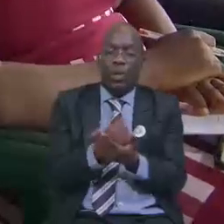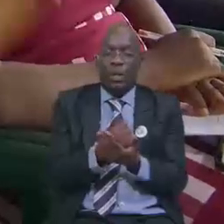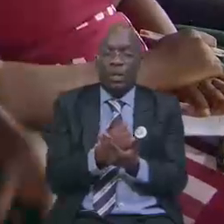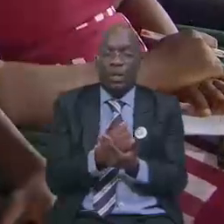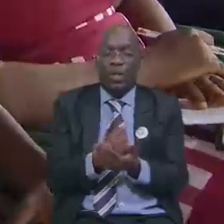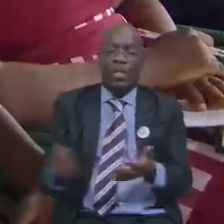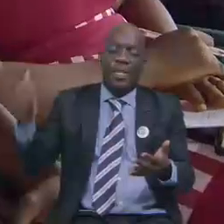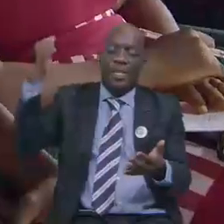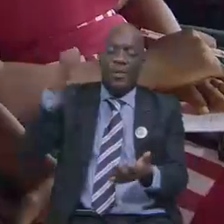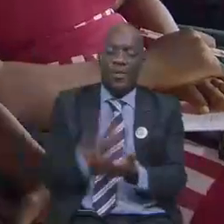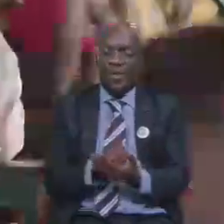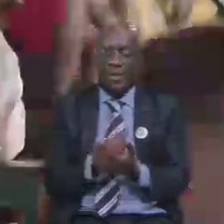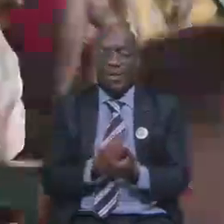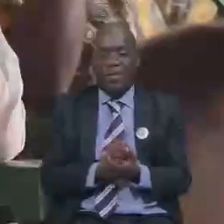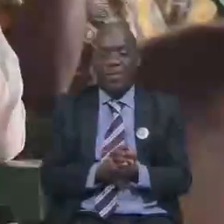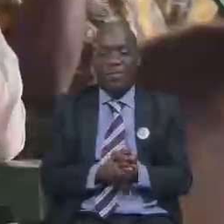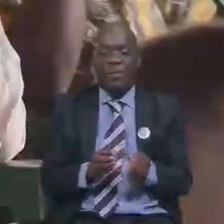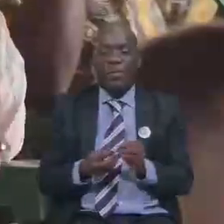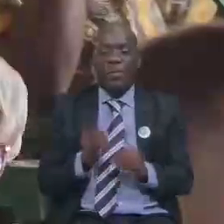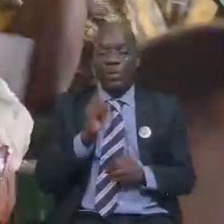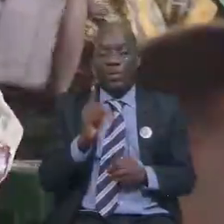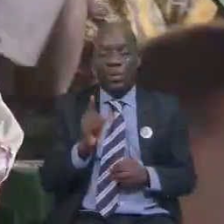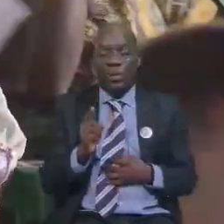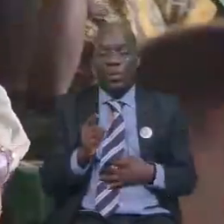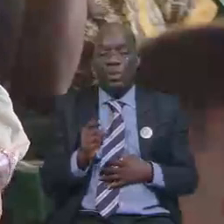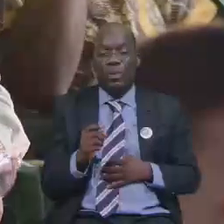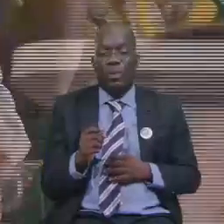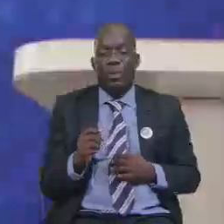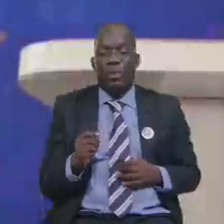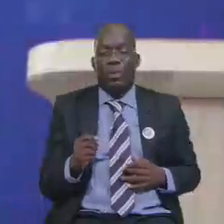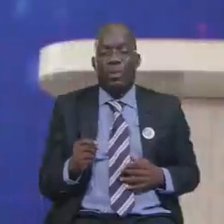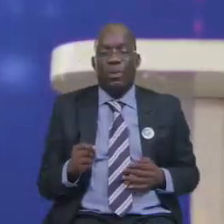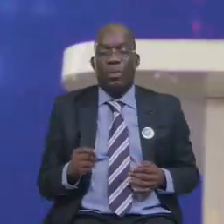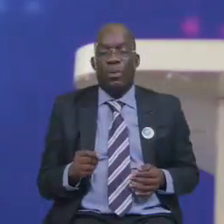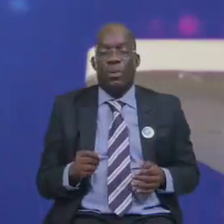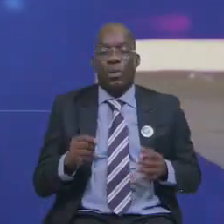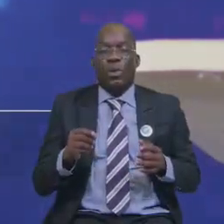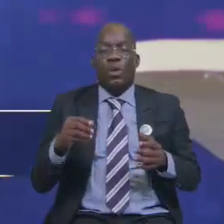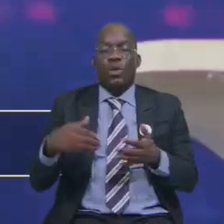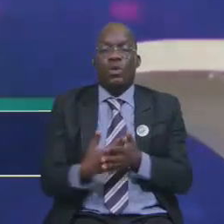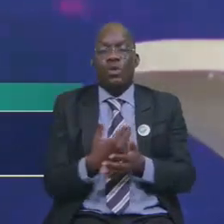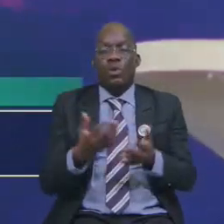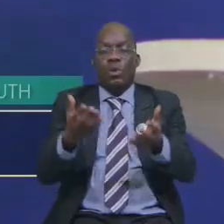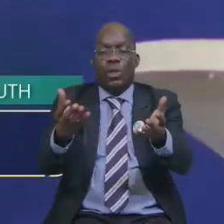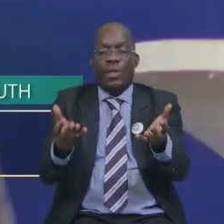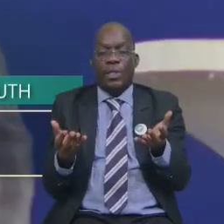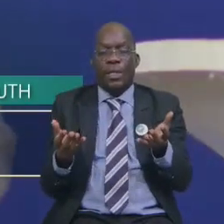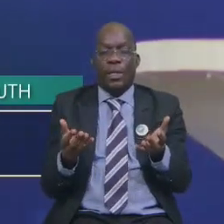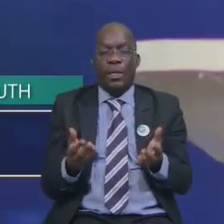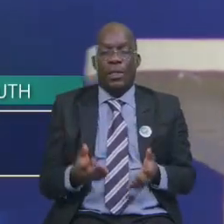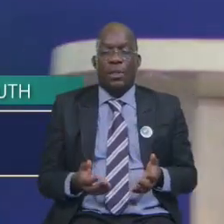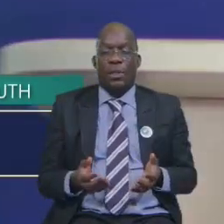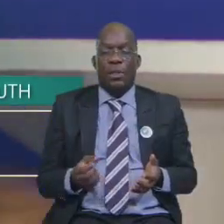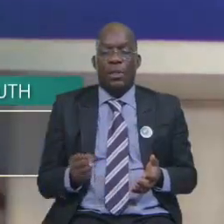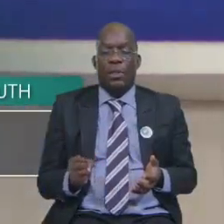Amen. Number one, new desires. New desires. You